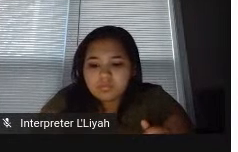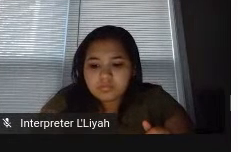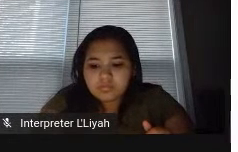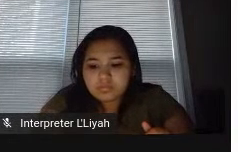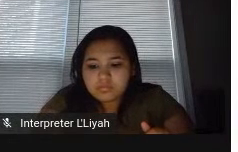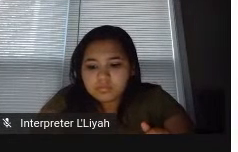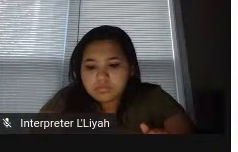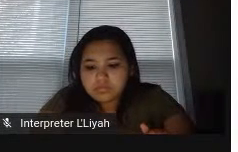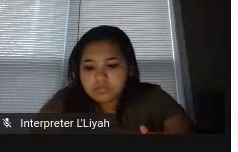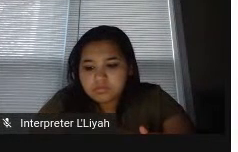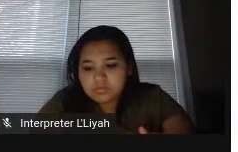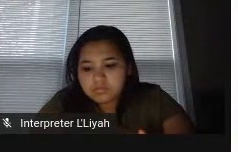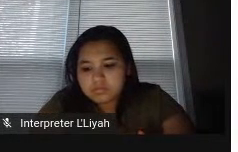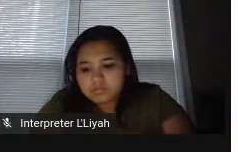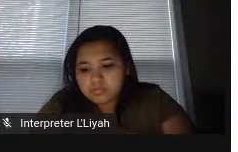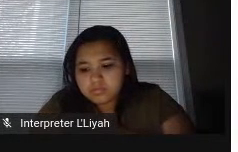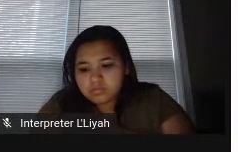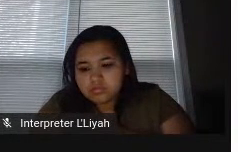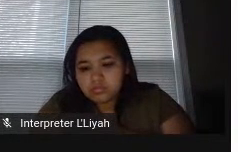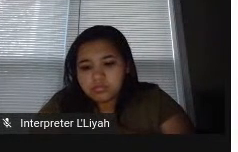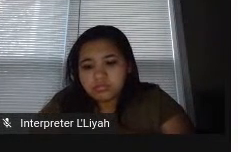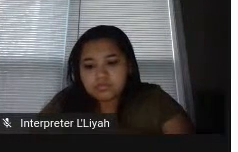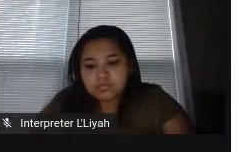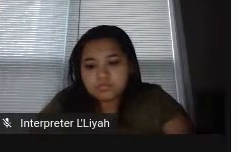have to be aware of that. So